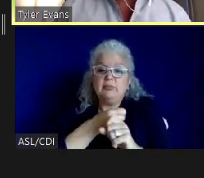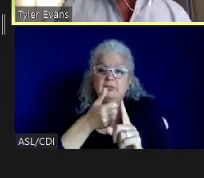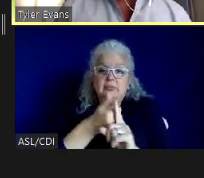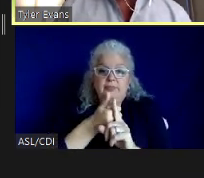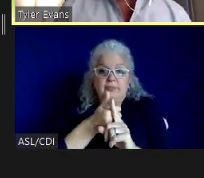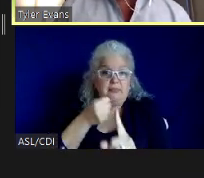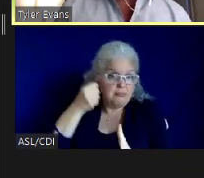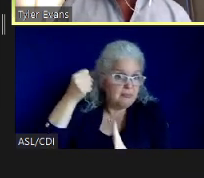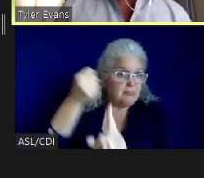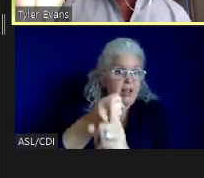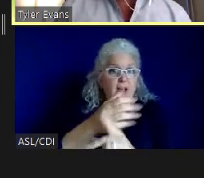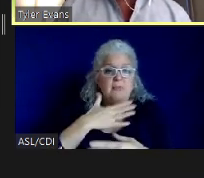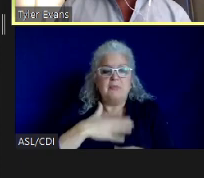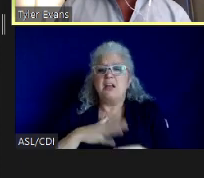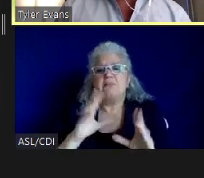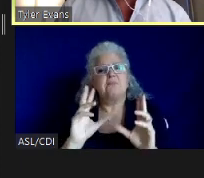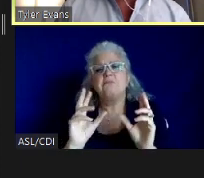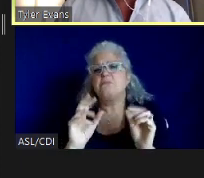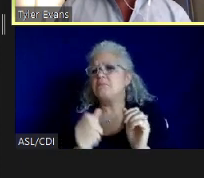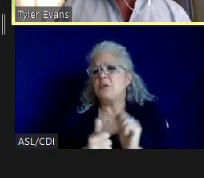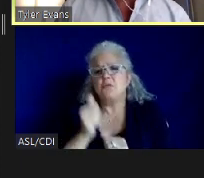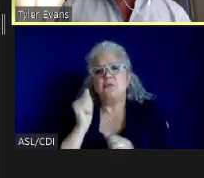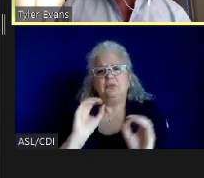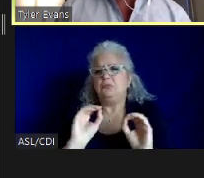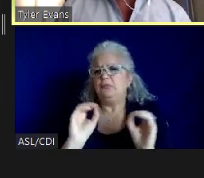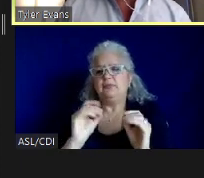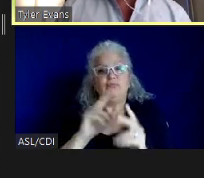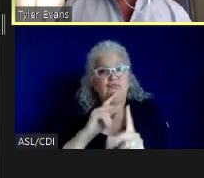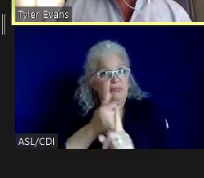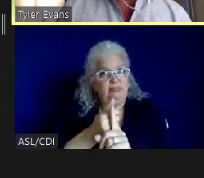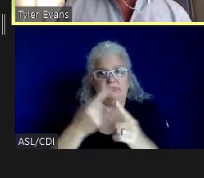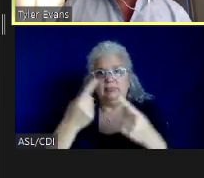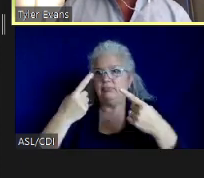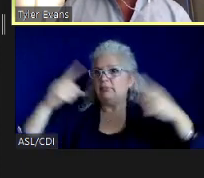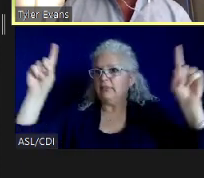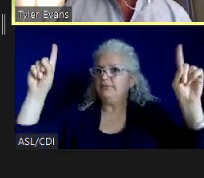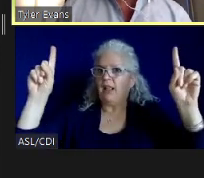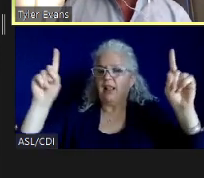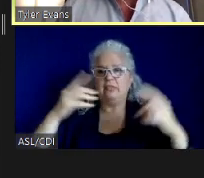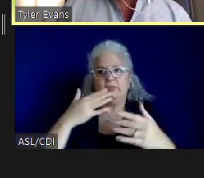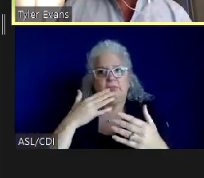to express immunogenicity. Next slide, please.